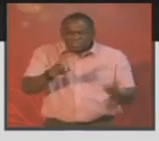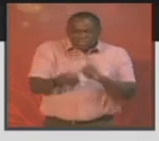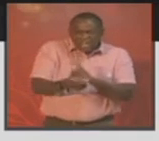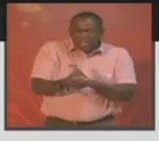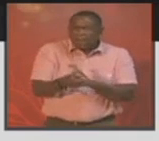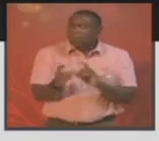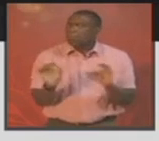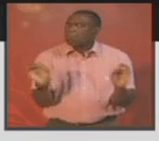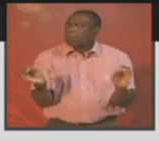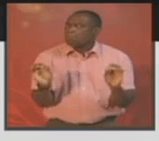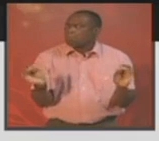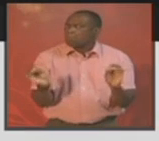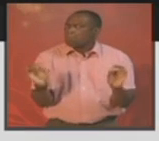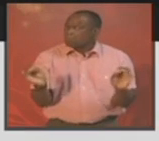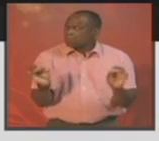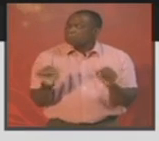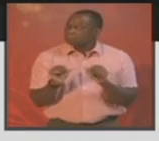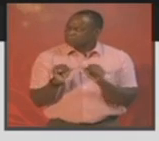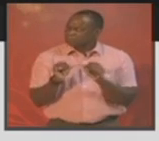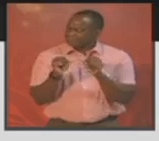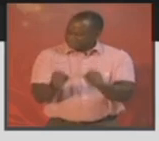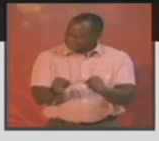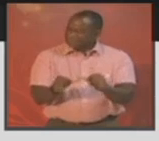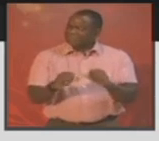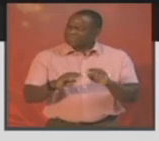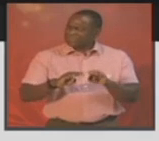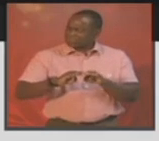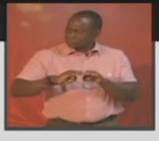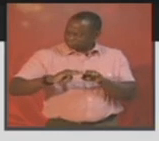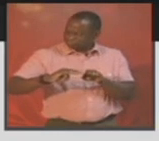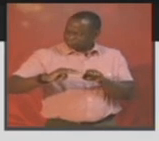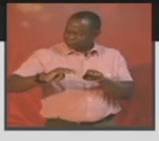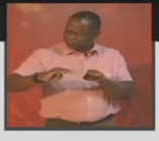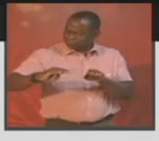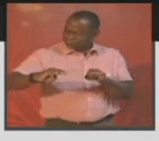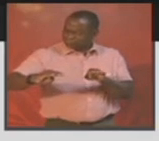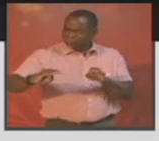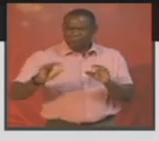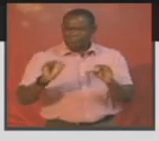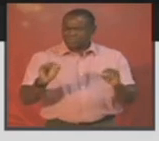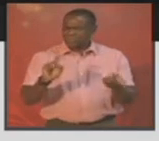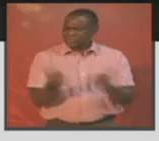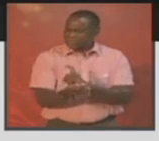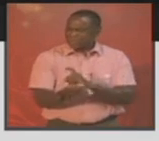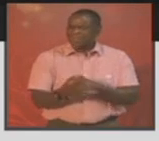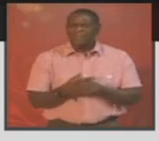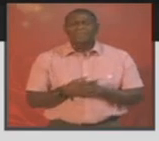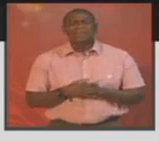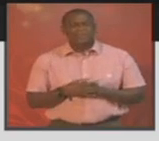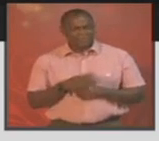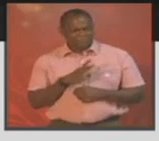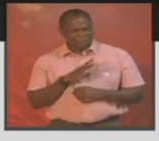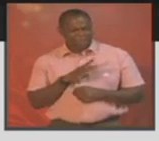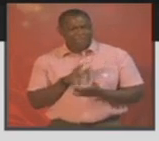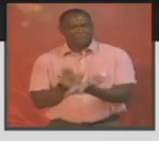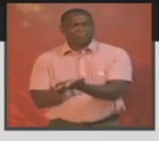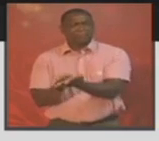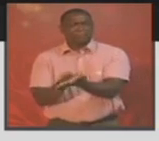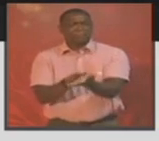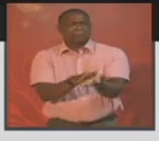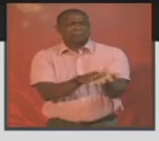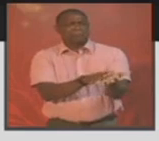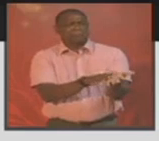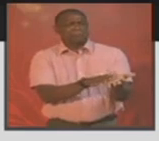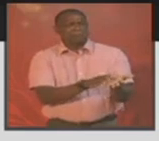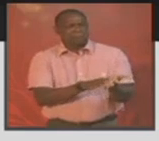rates of illness within that age group that indicate that there is an issue, and we want to commend those who have been